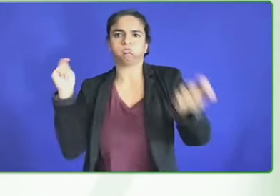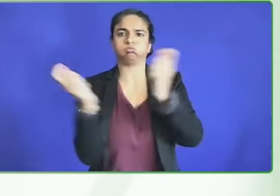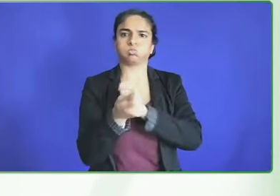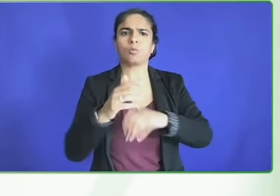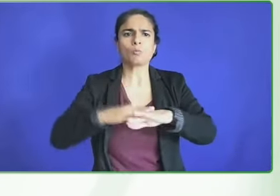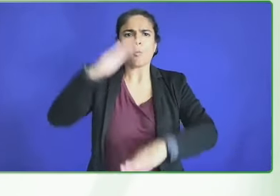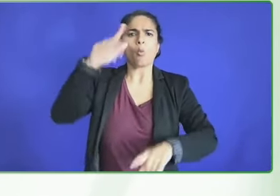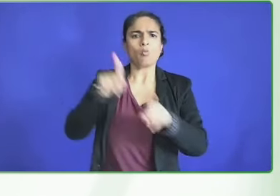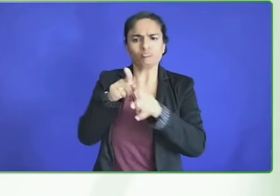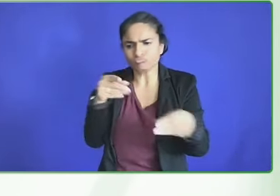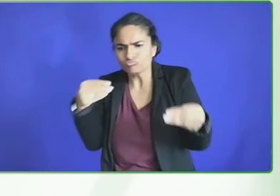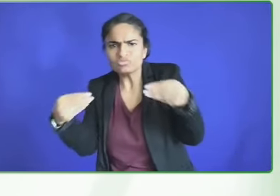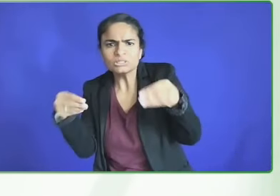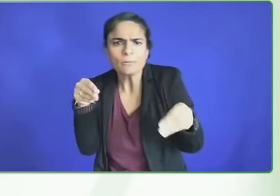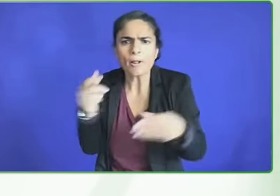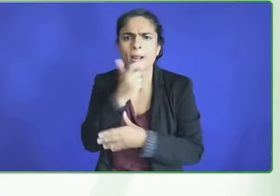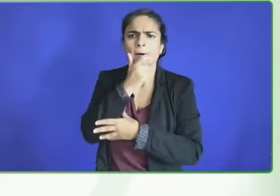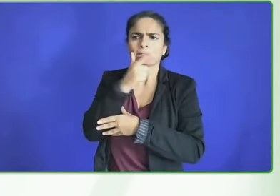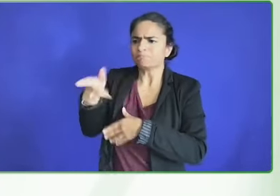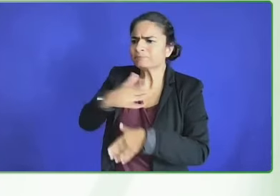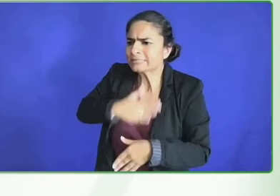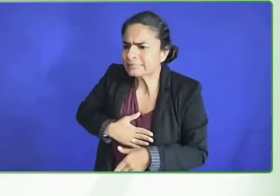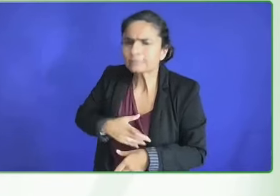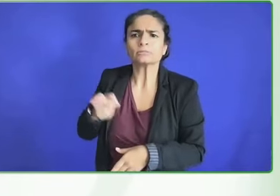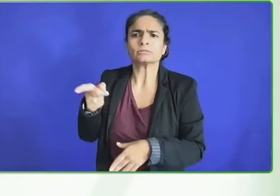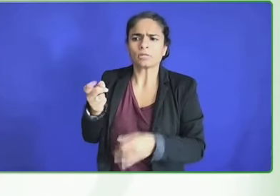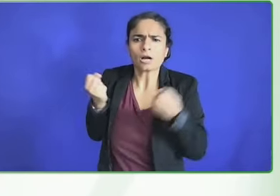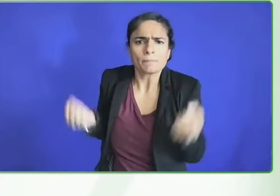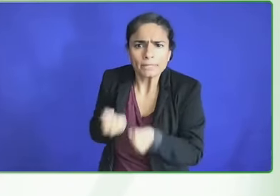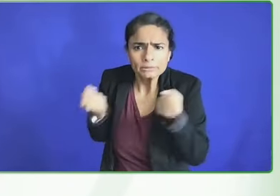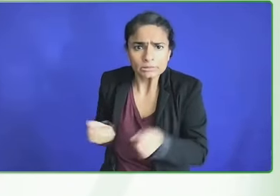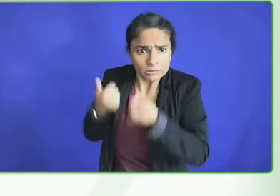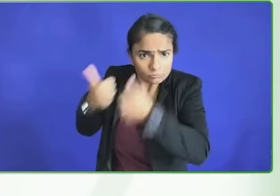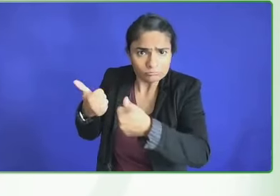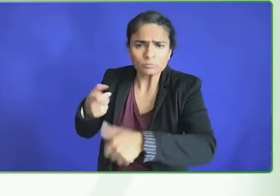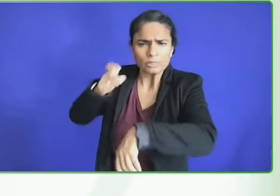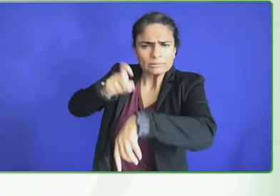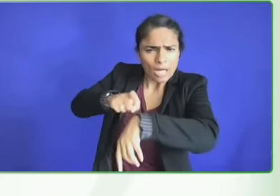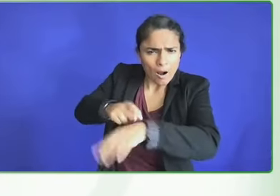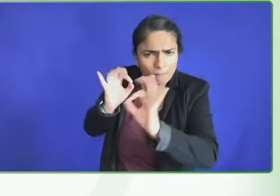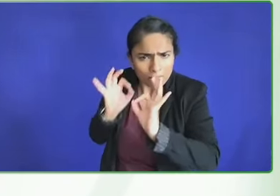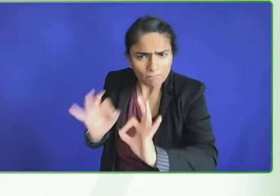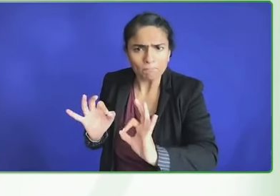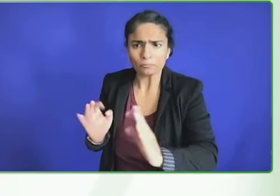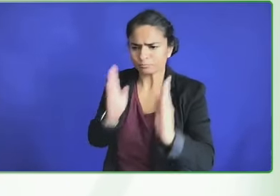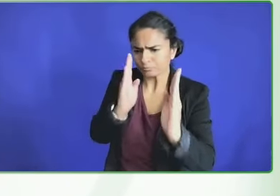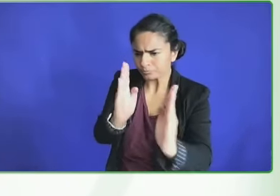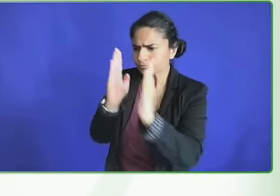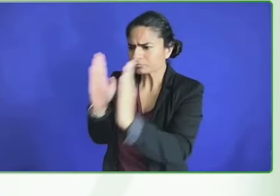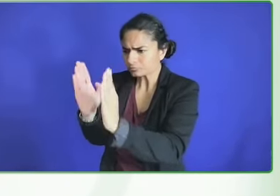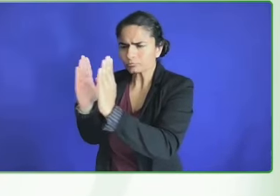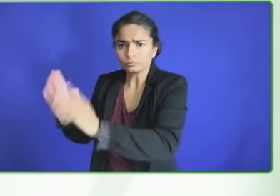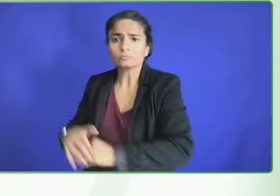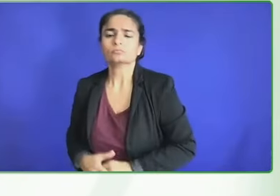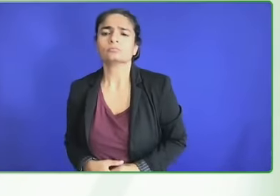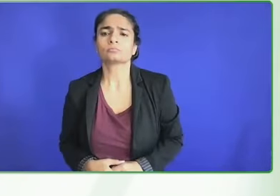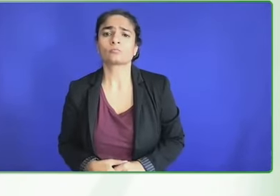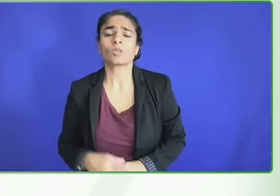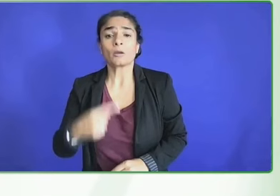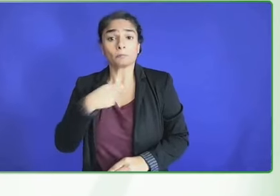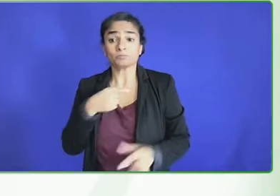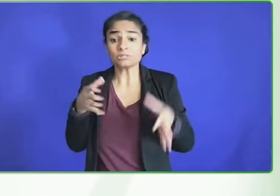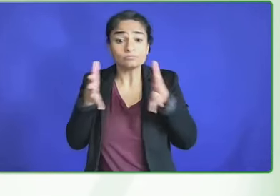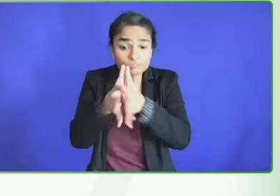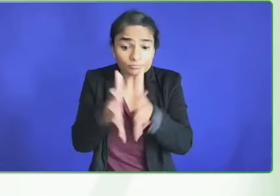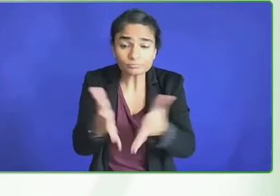wardship where once a person is found to lack capacity, is found to lack legal capacity in one